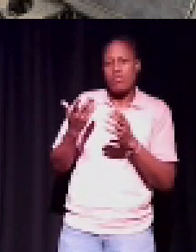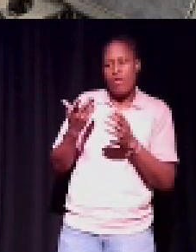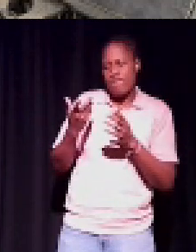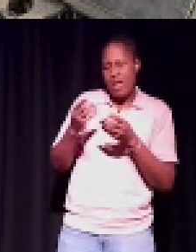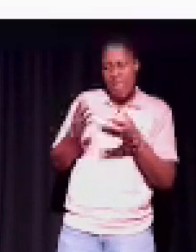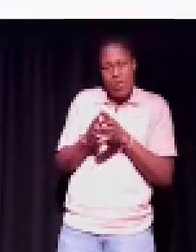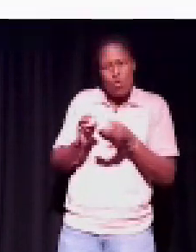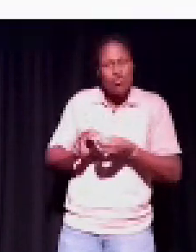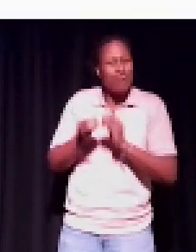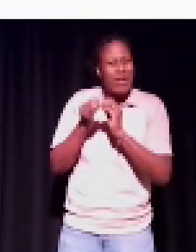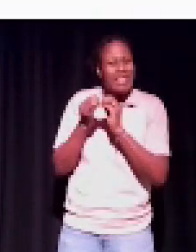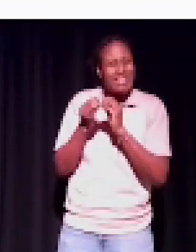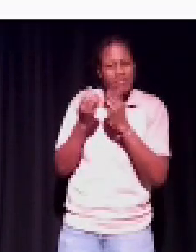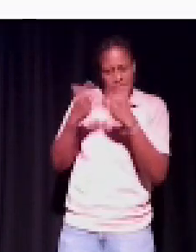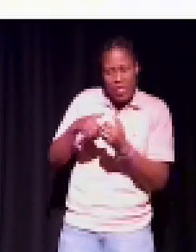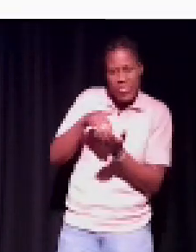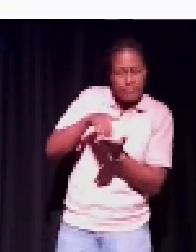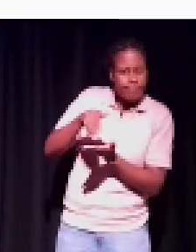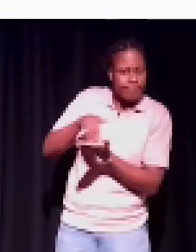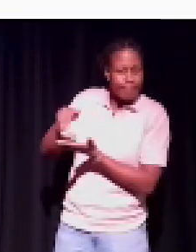So could you get the next slide, please?